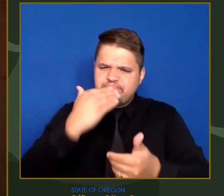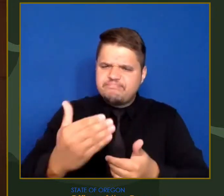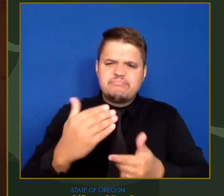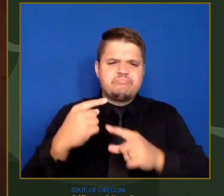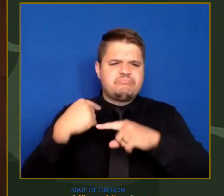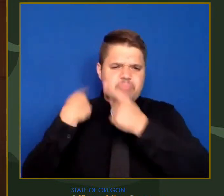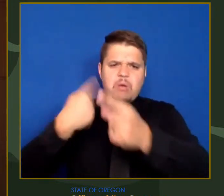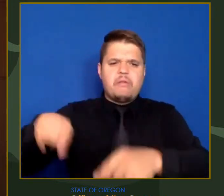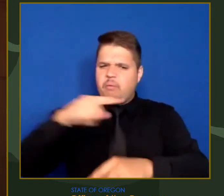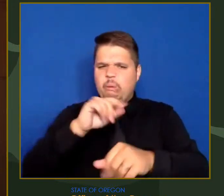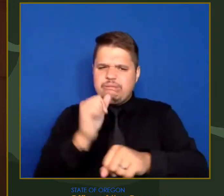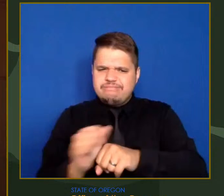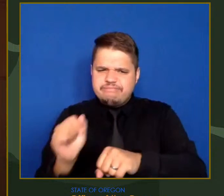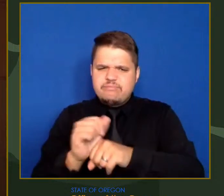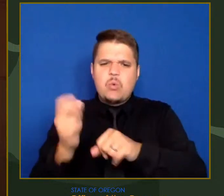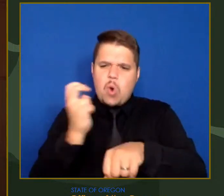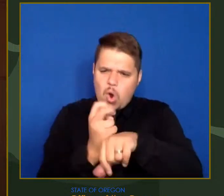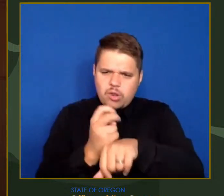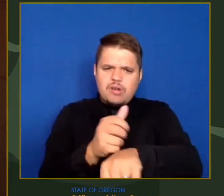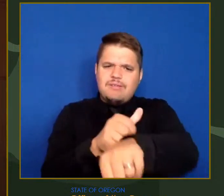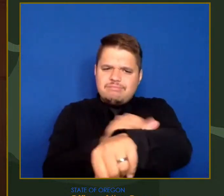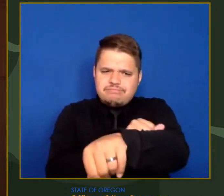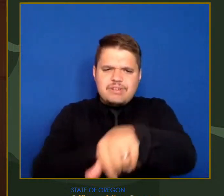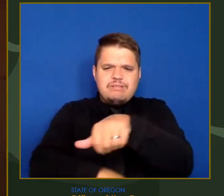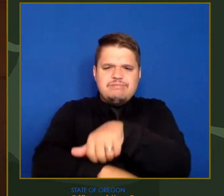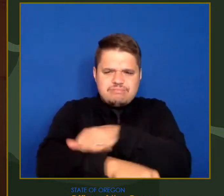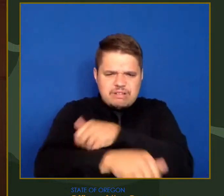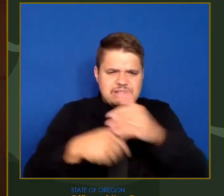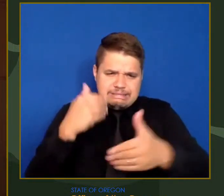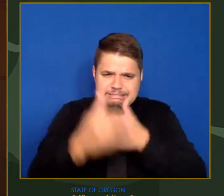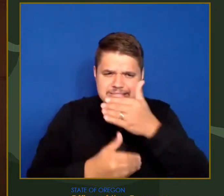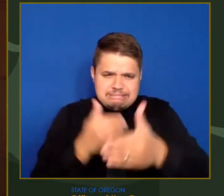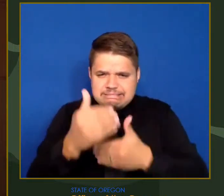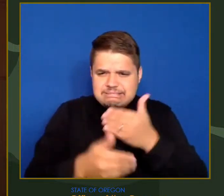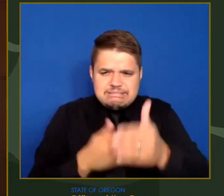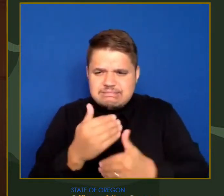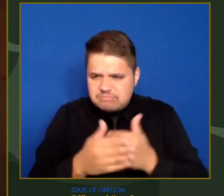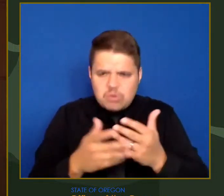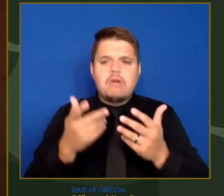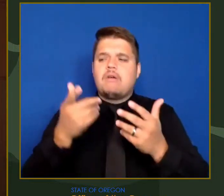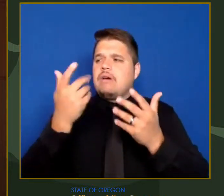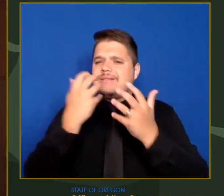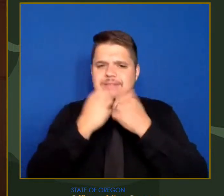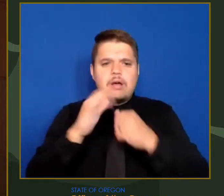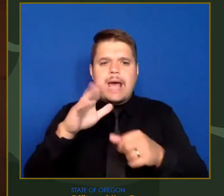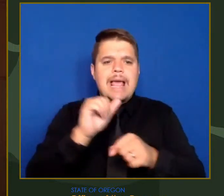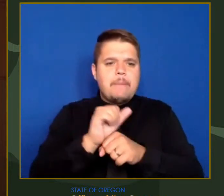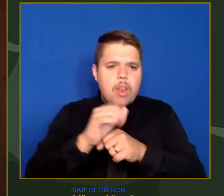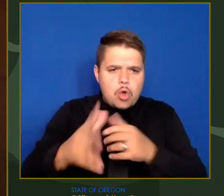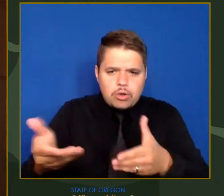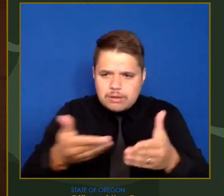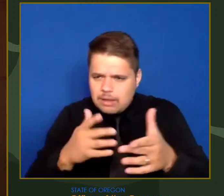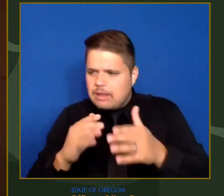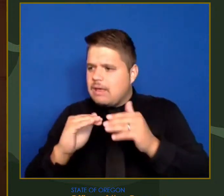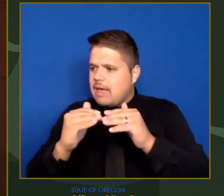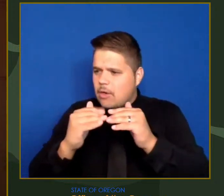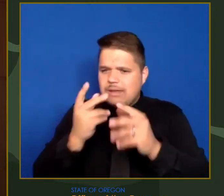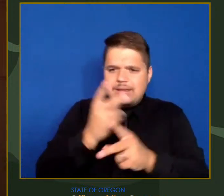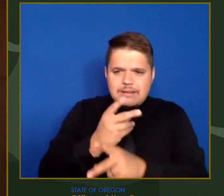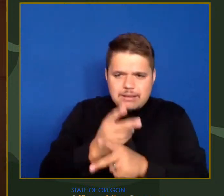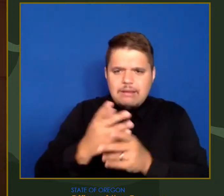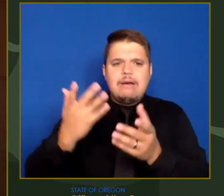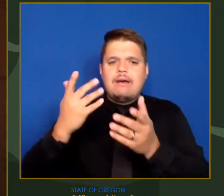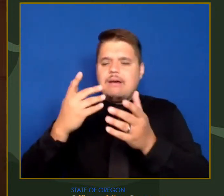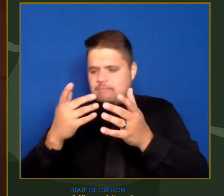keep their employees safe, to keep their customers and clients safe. And frankly, it's one of the reasons that